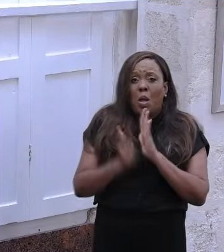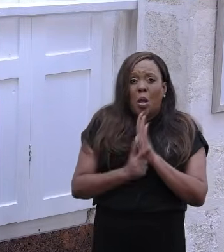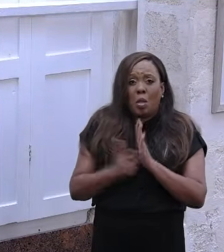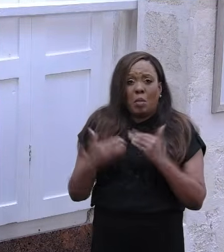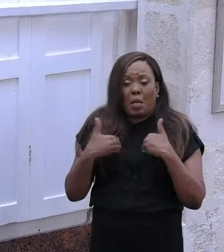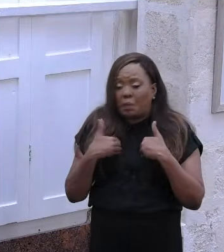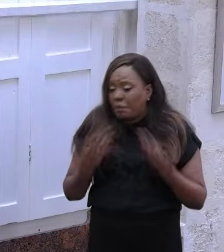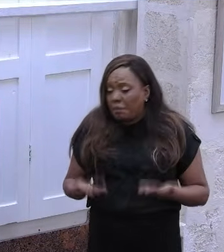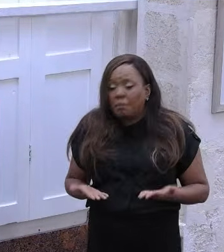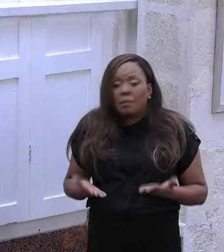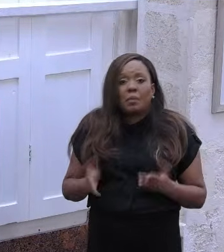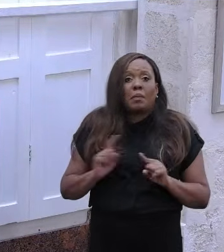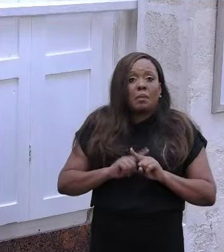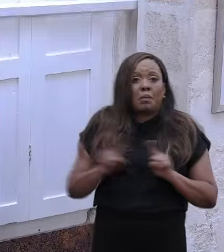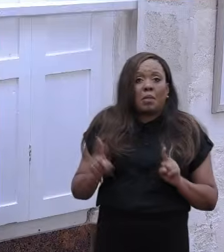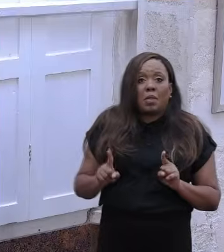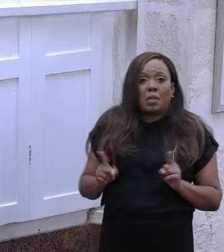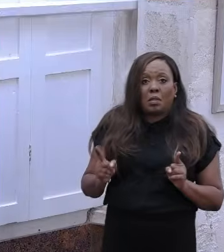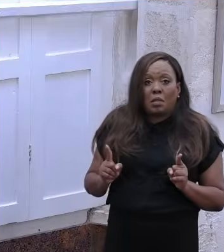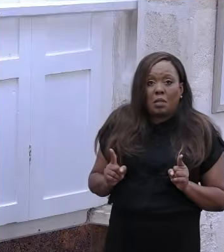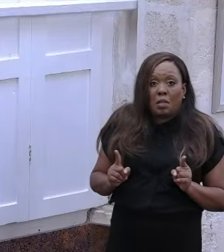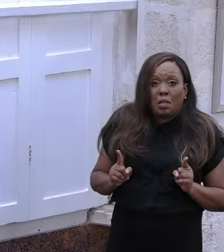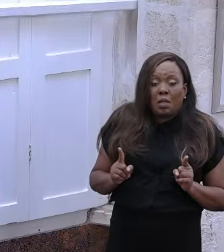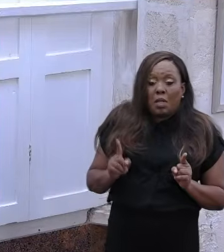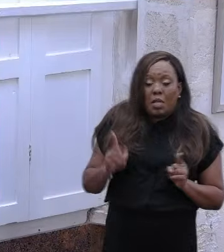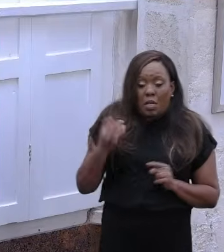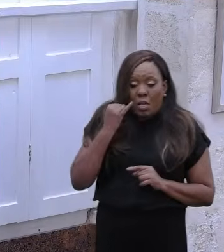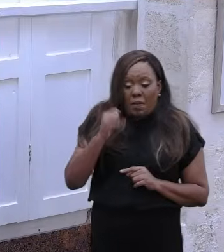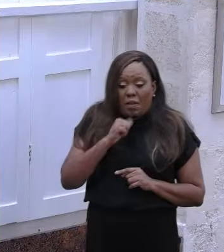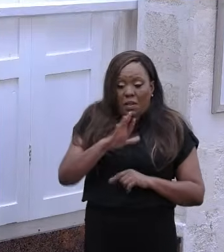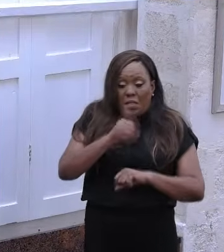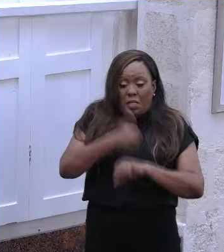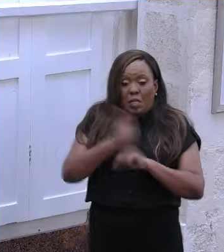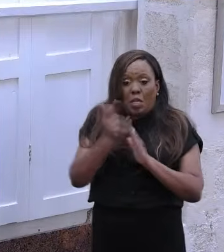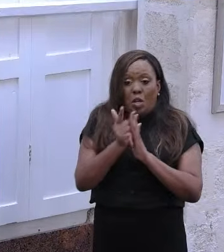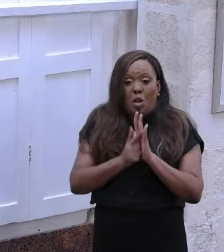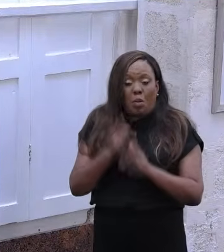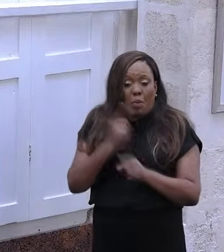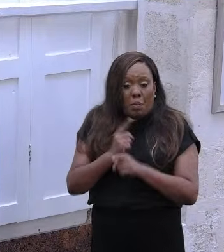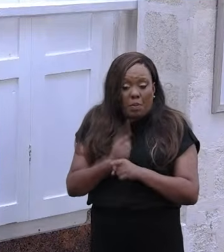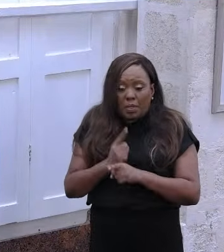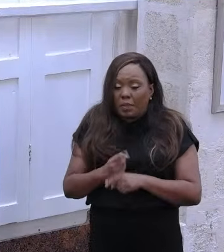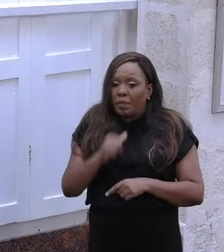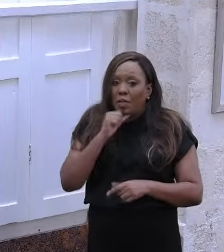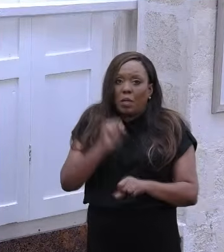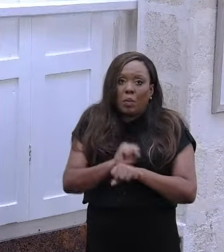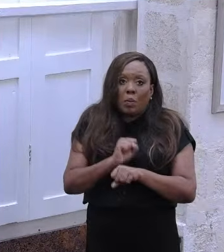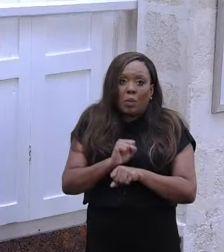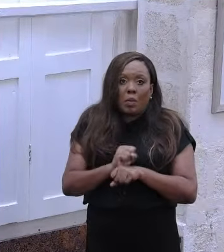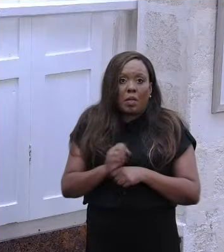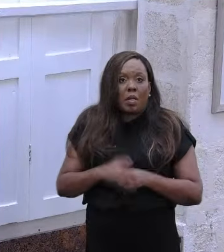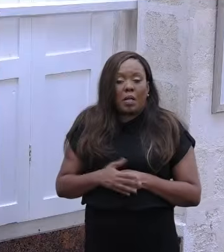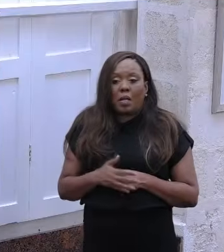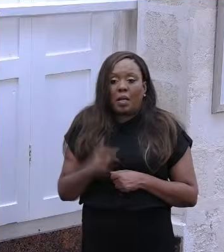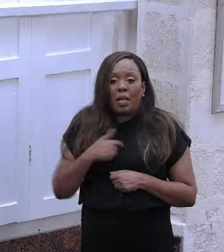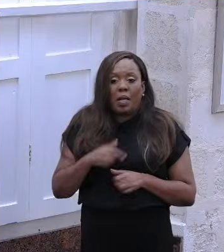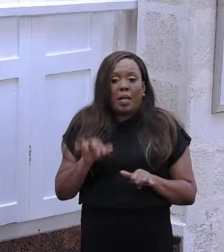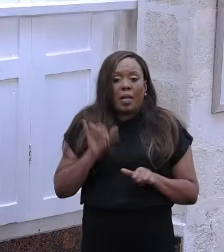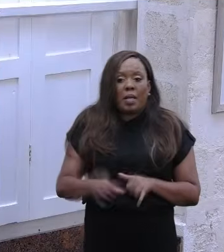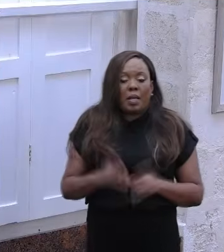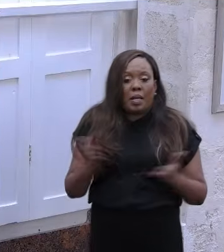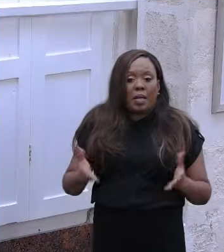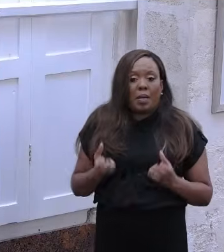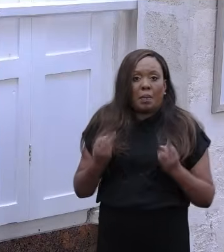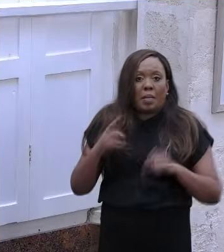going to be implemented properly, that's a different issue. I unfortunately have spent lots of times in here and passed laws to do with